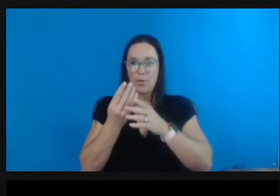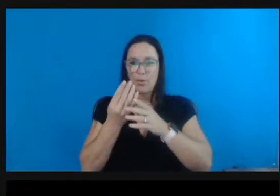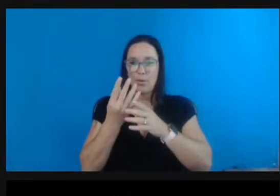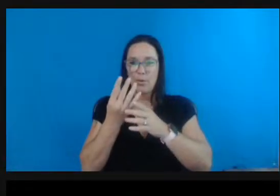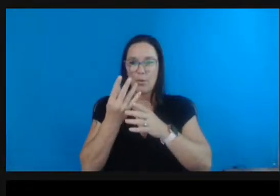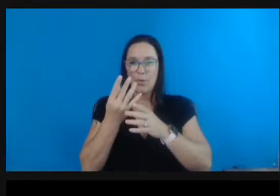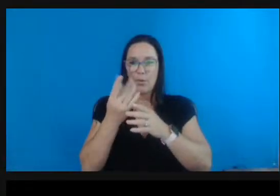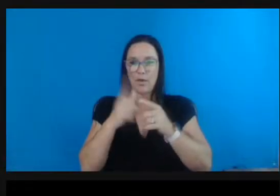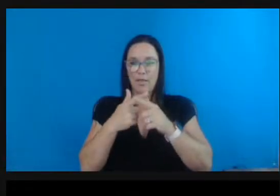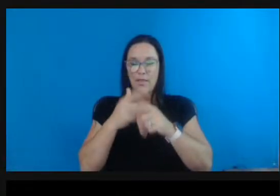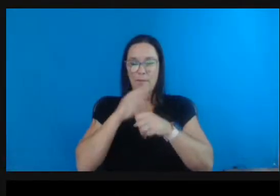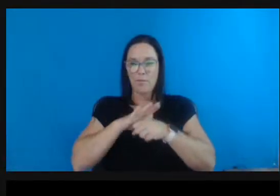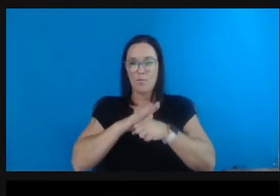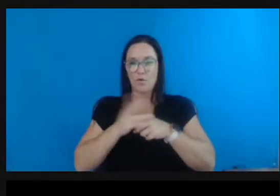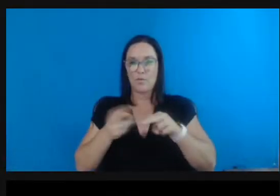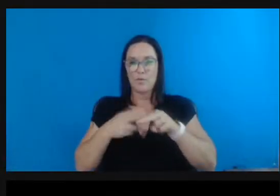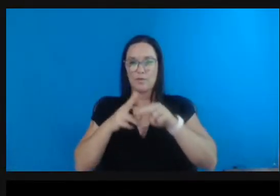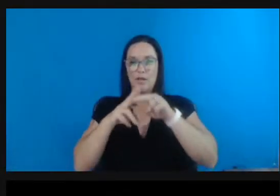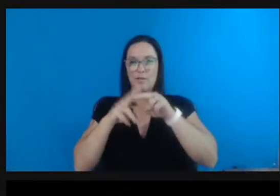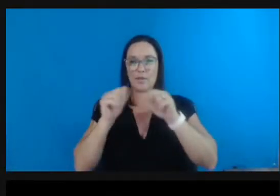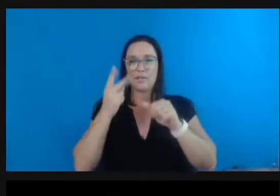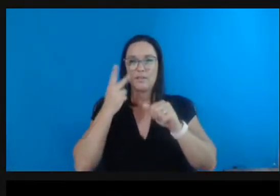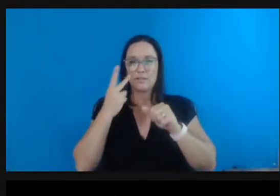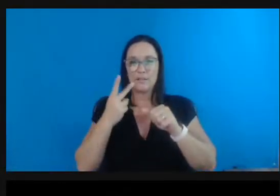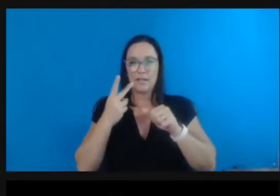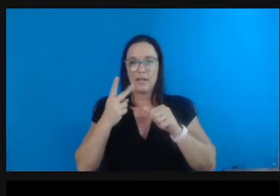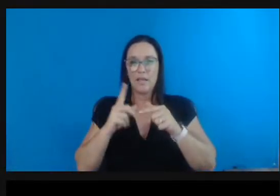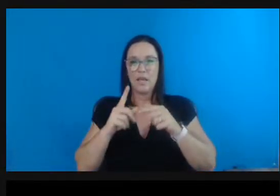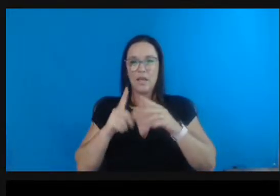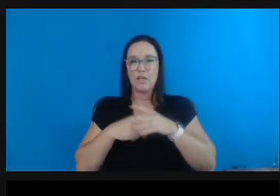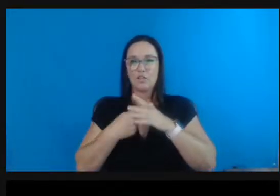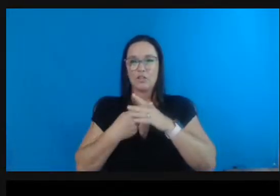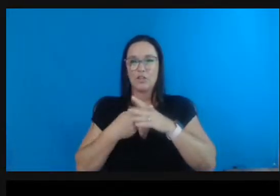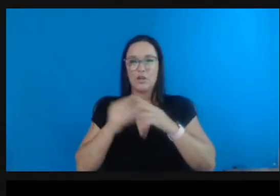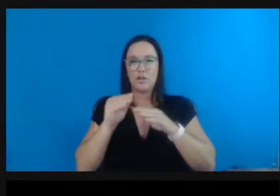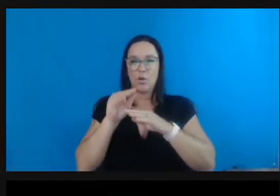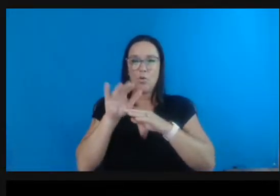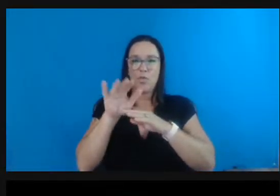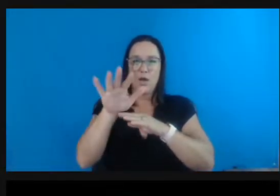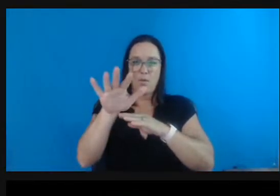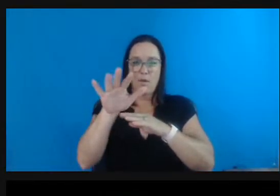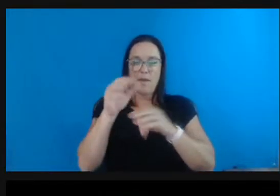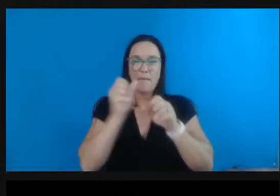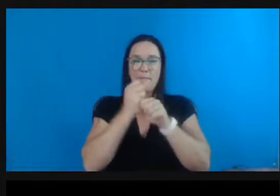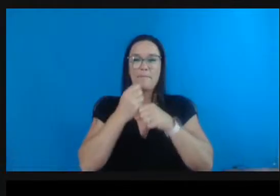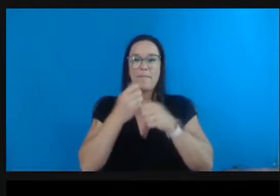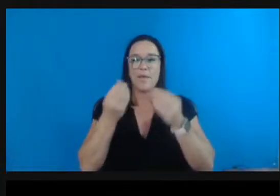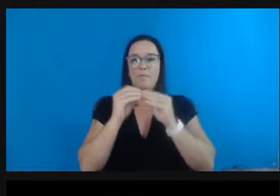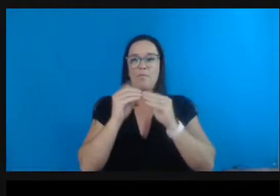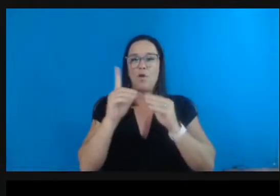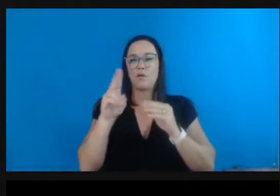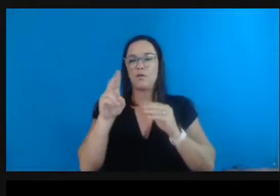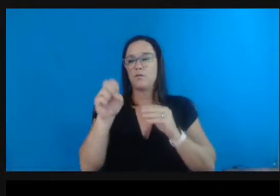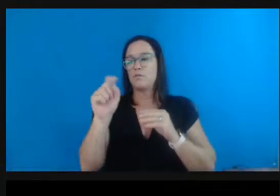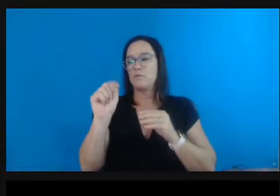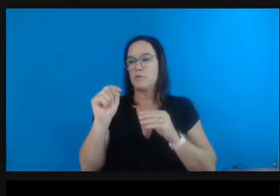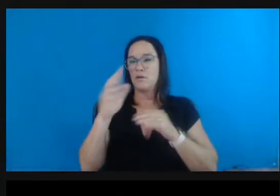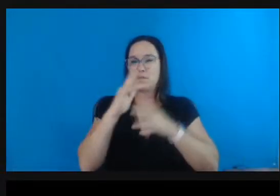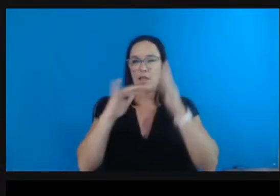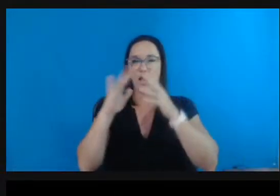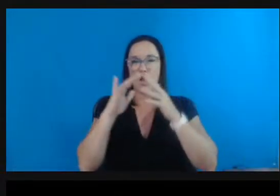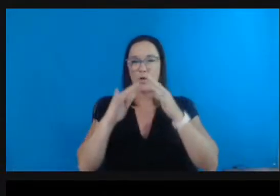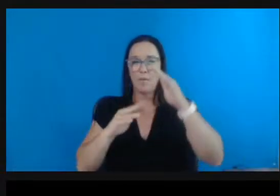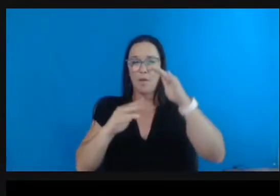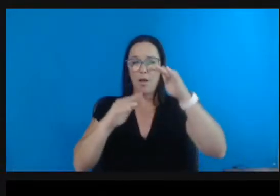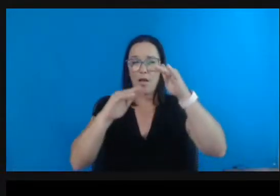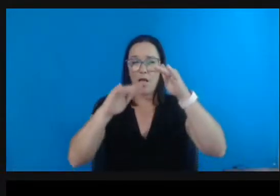then the pressure builds. We can start seeing it's starting to fall back away from the camera here and causing this dust cloud. It's taller and taller and taller. It's reached the